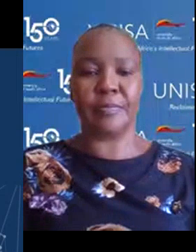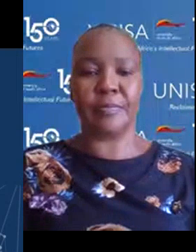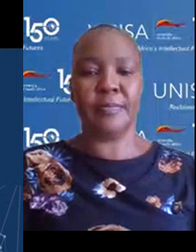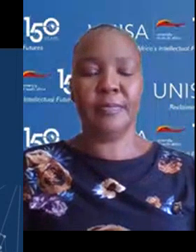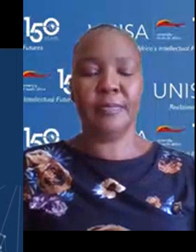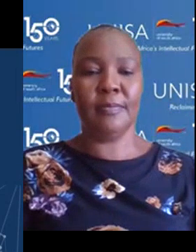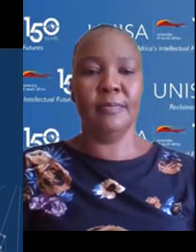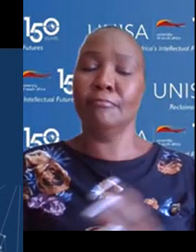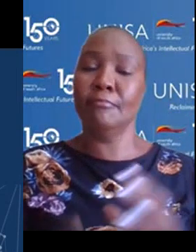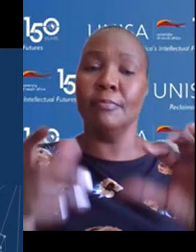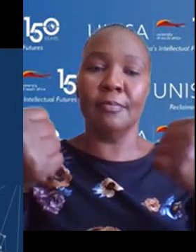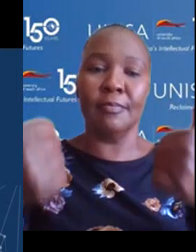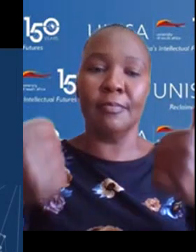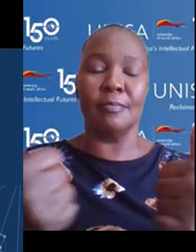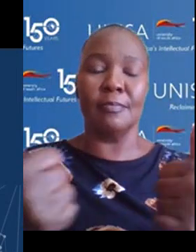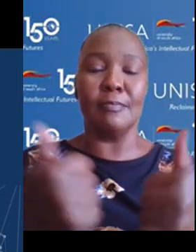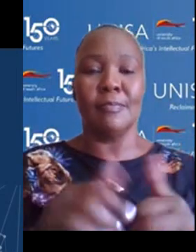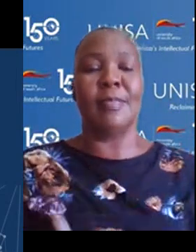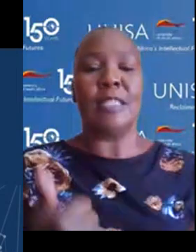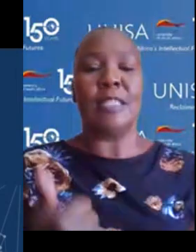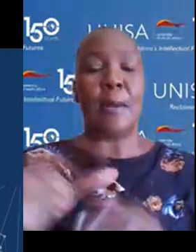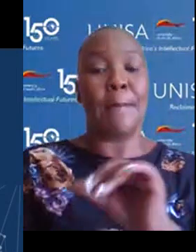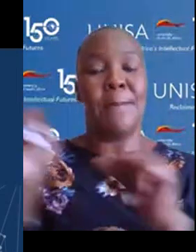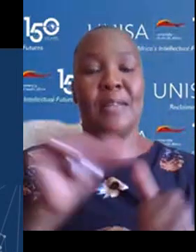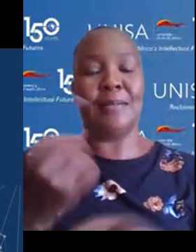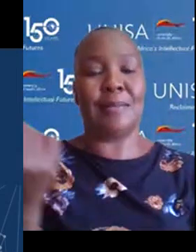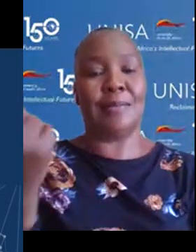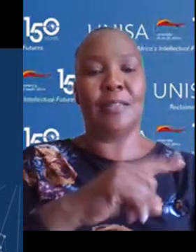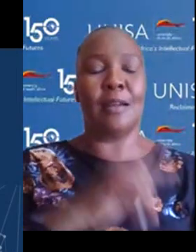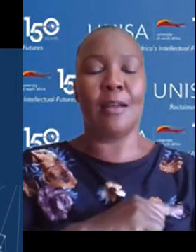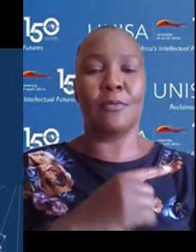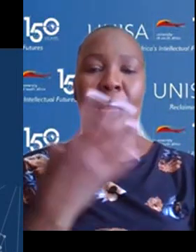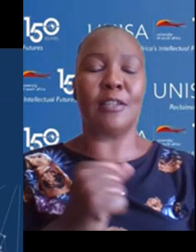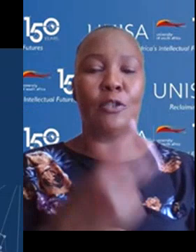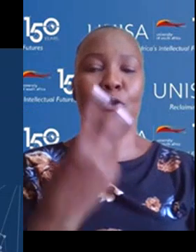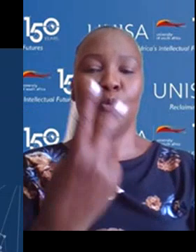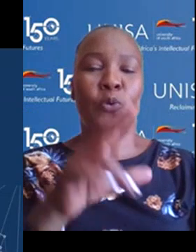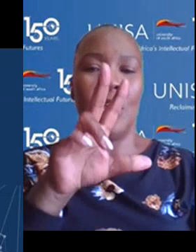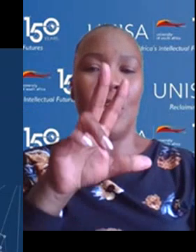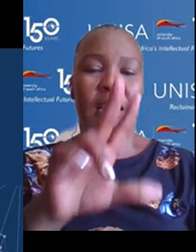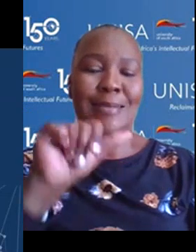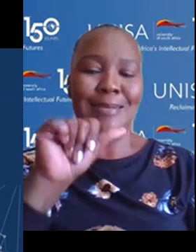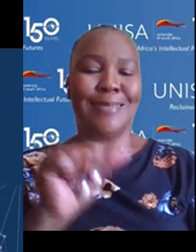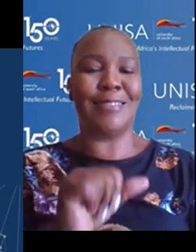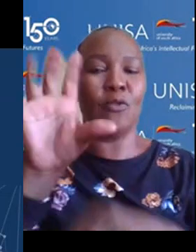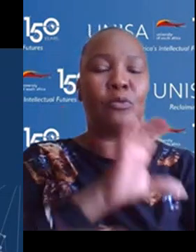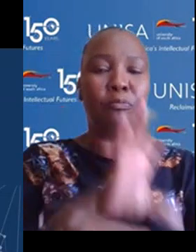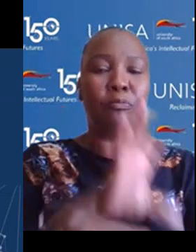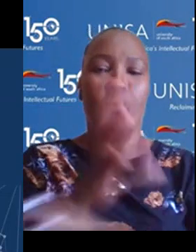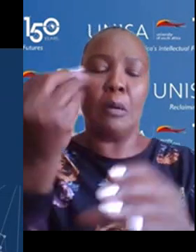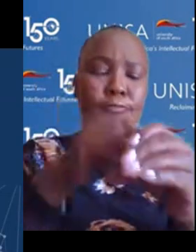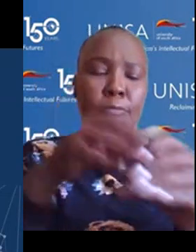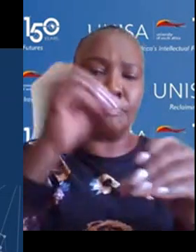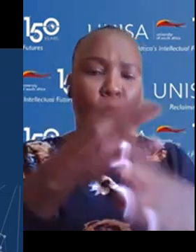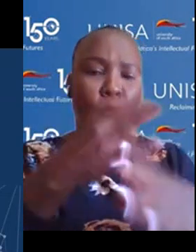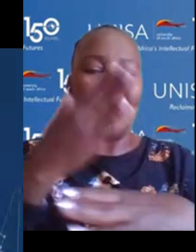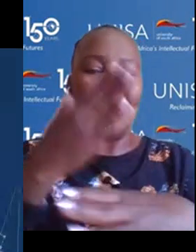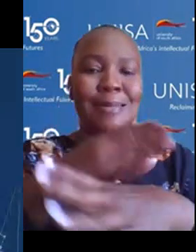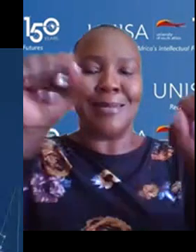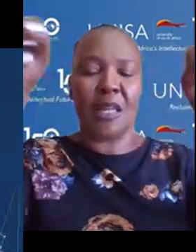All right, fantastic. Yes, back in the day when we had our 286 computers, we had to install the operating system,